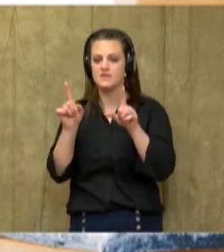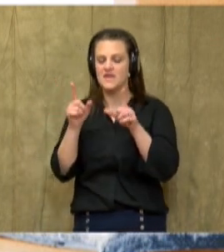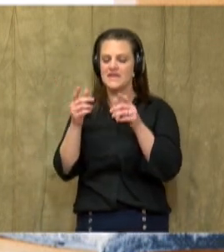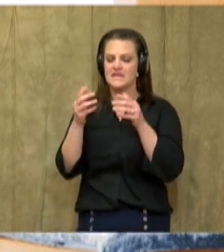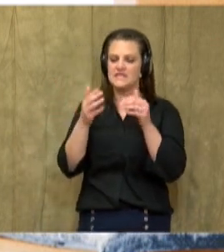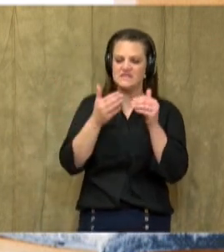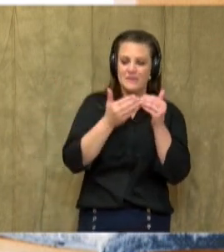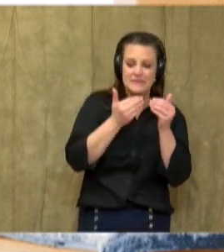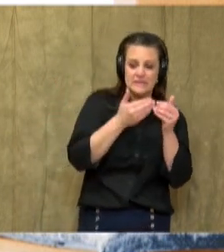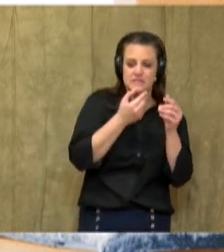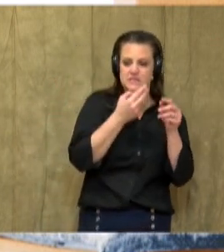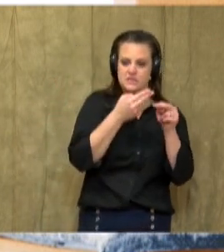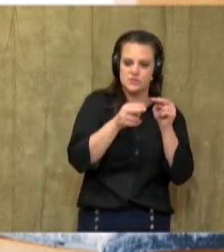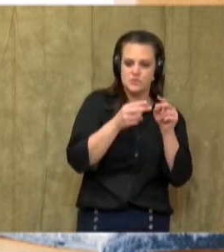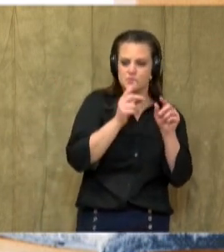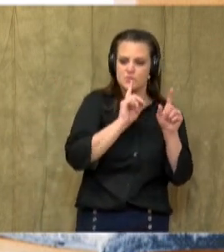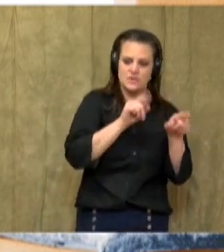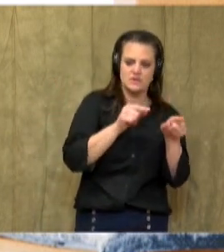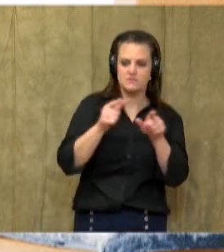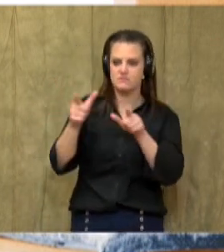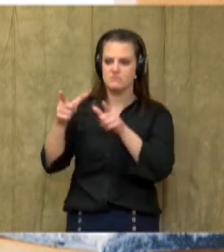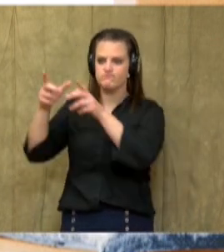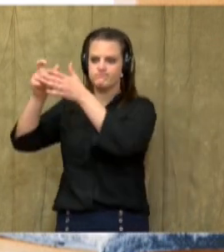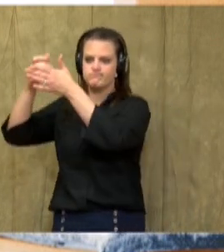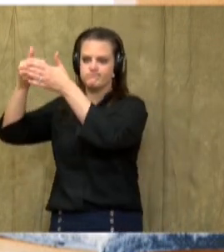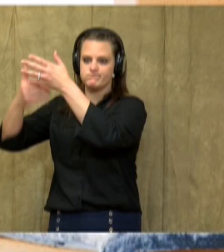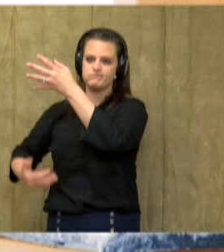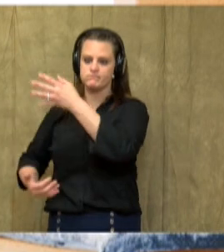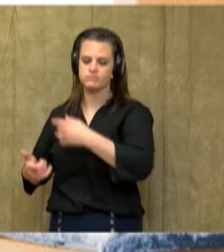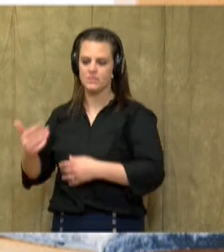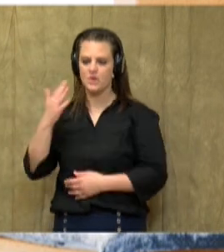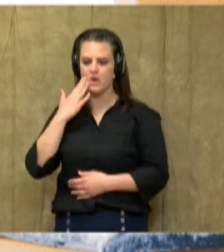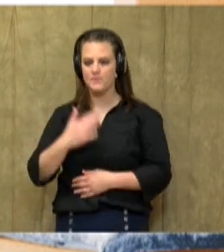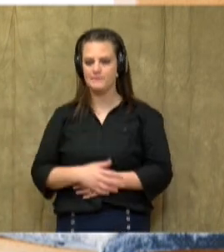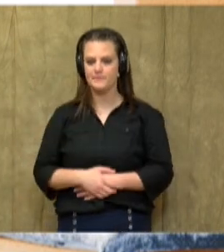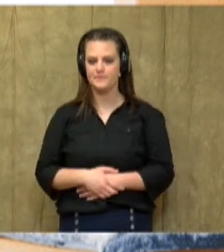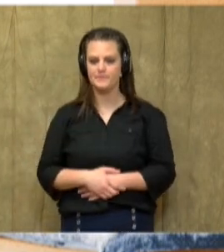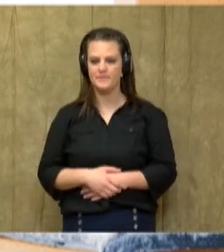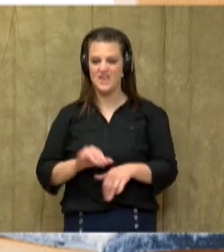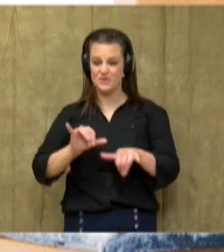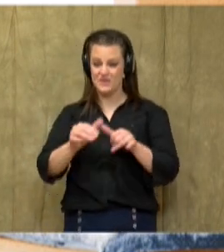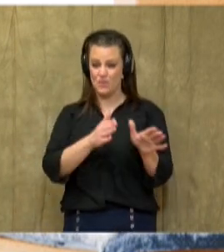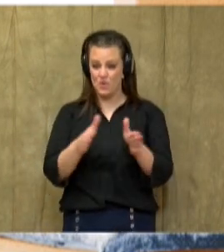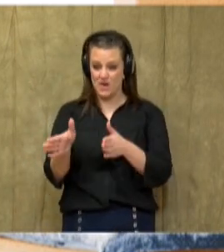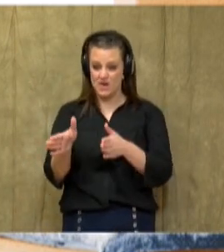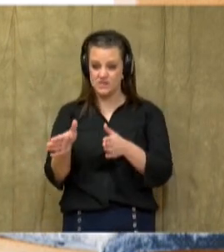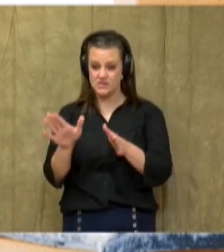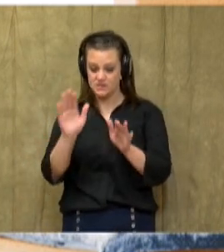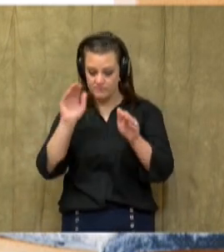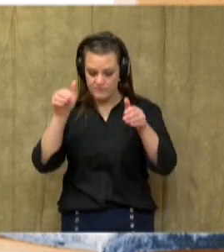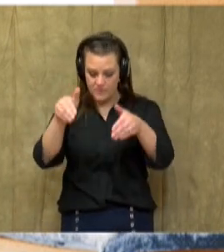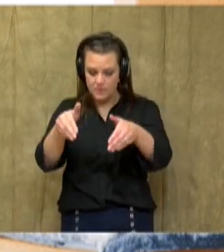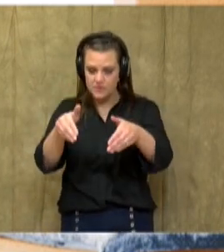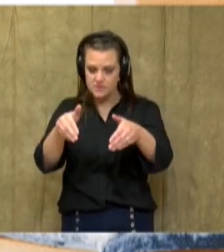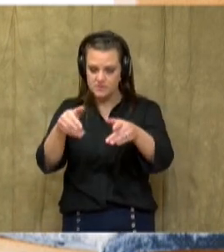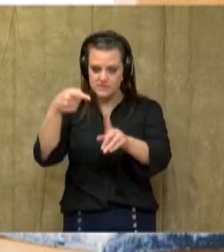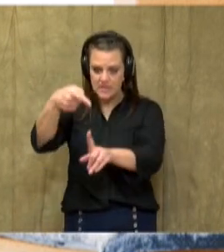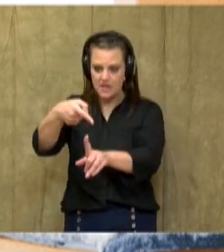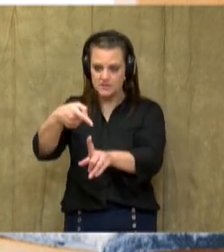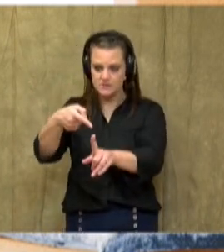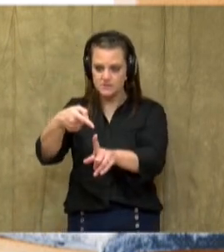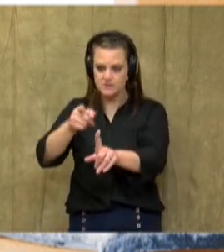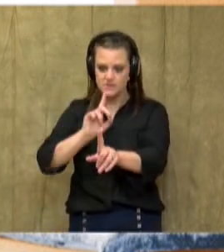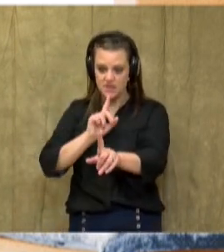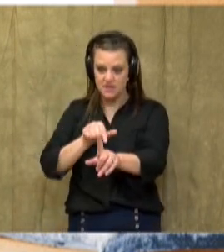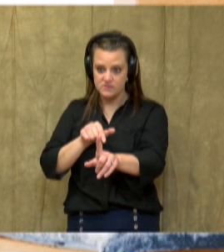simplest short answer. Did you stay organized and focused on the writing task? The writing task was answering the